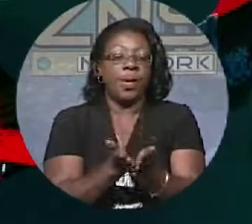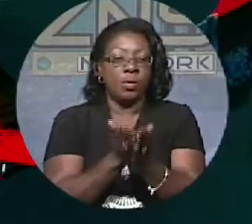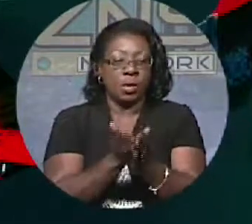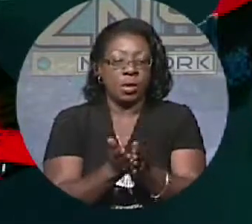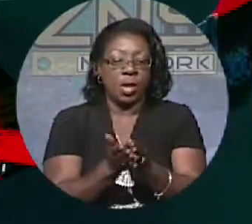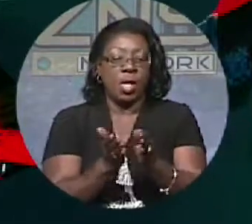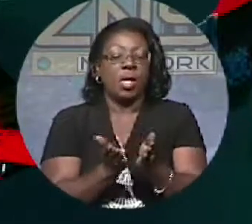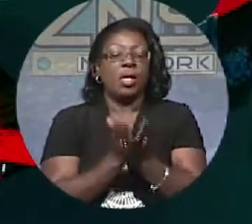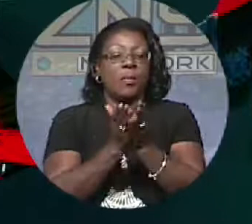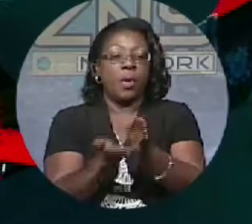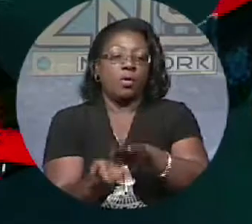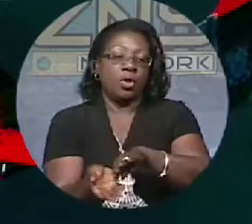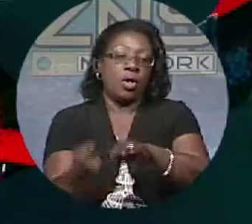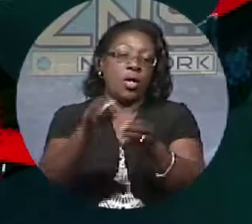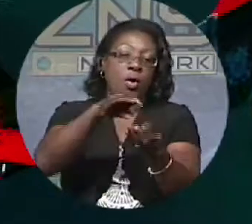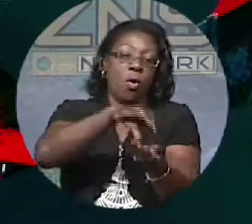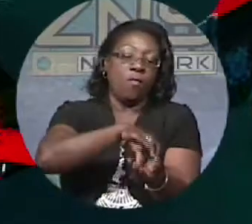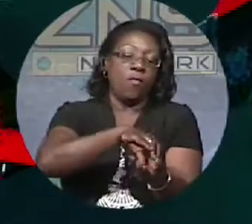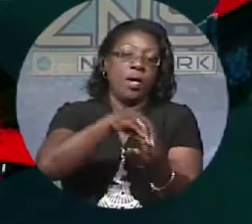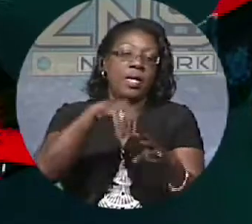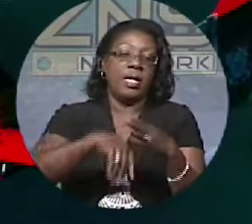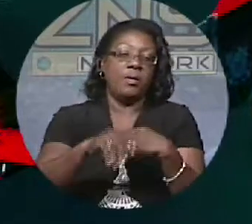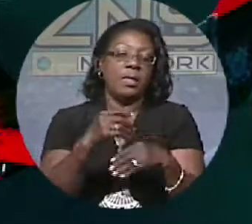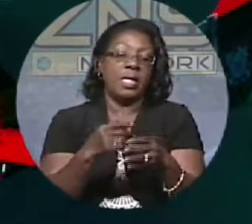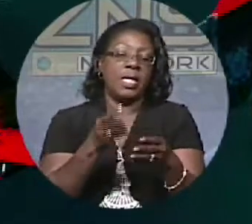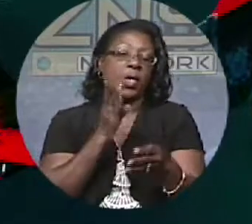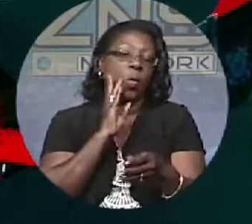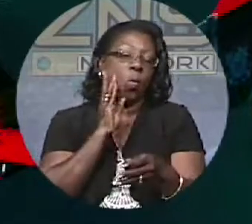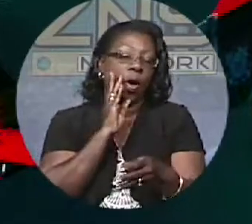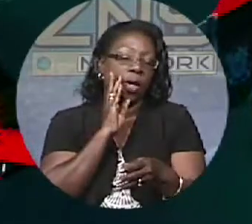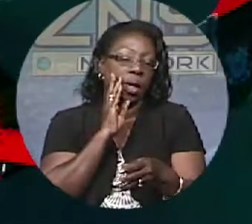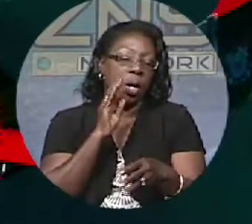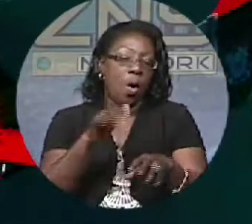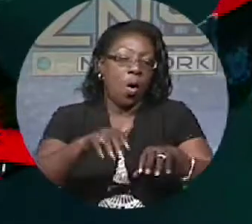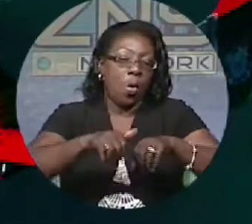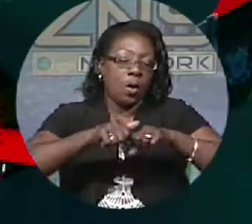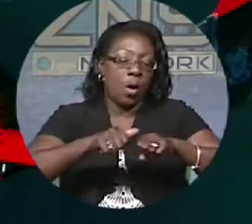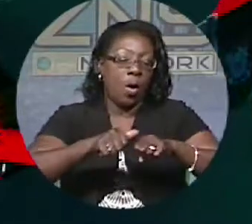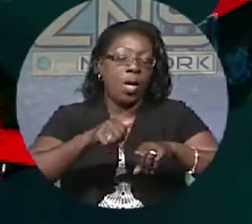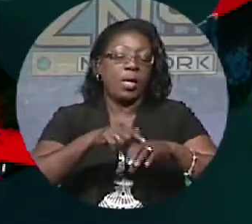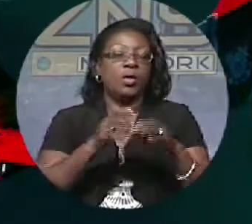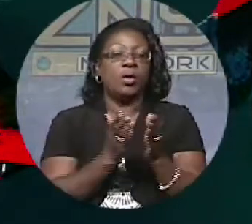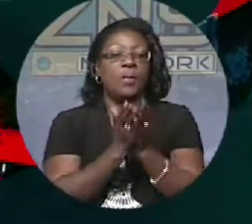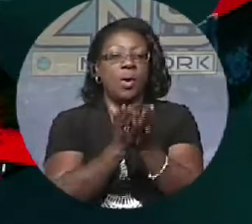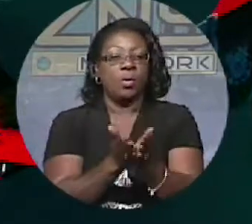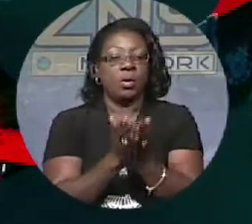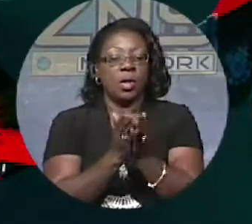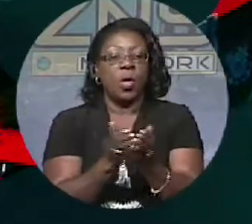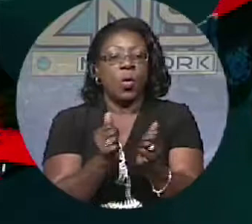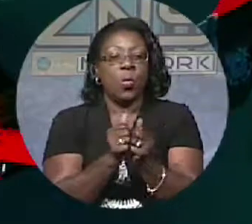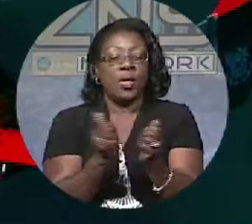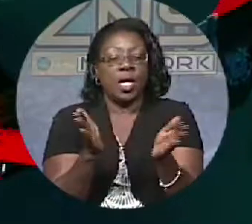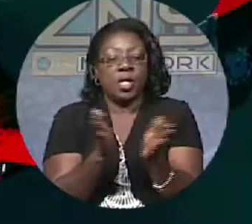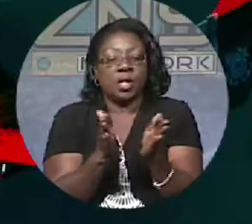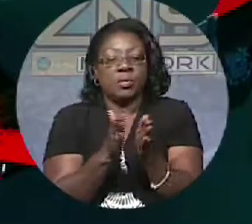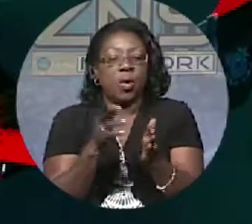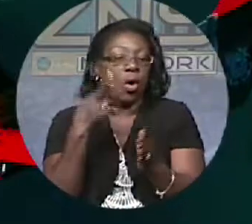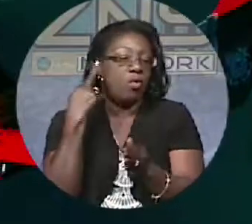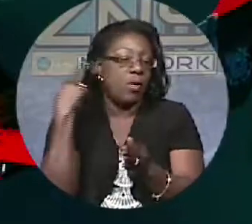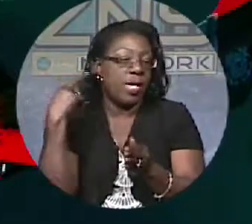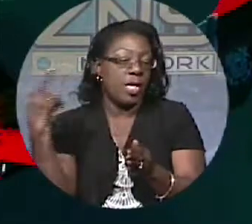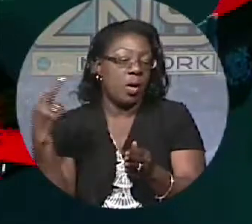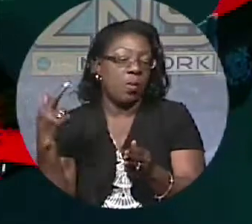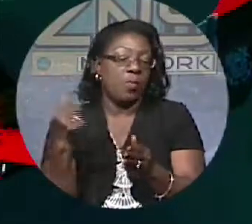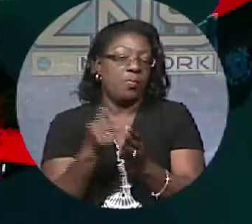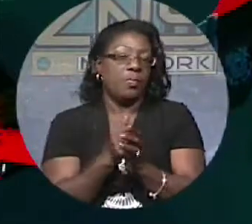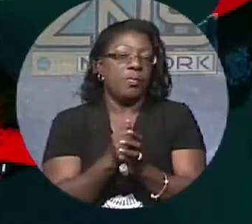where the caller told them he was in the water holding onto his capsized vessel and a handheld radio. The Coast Guard launched air and sea crews